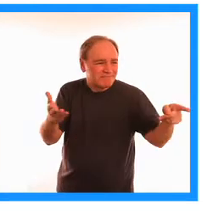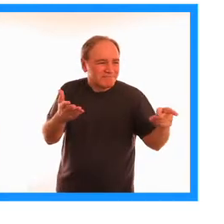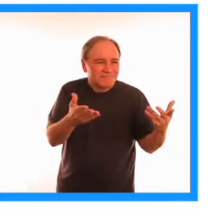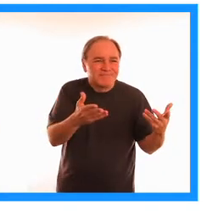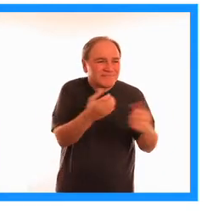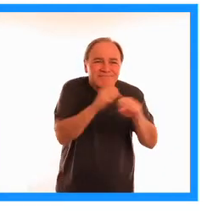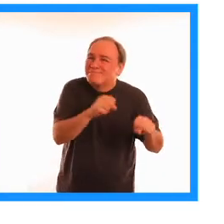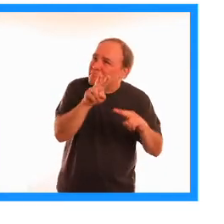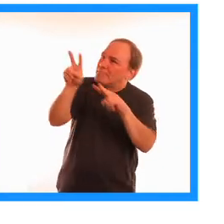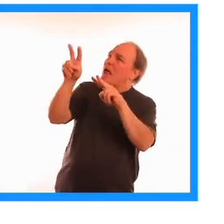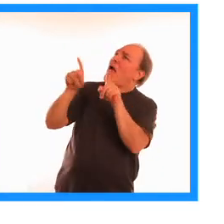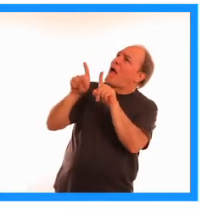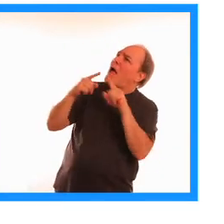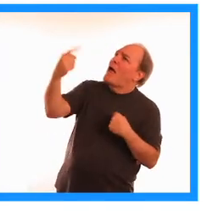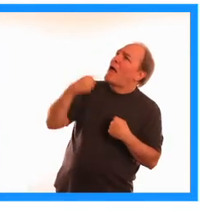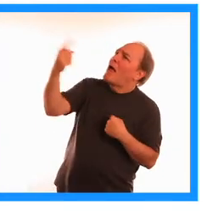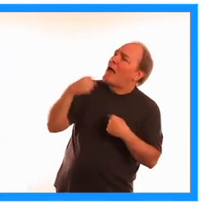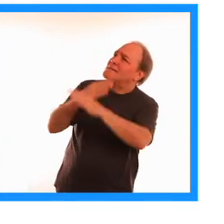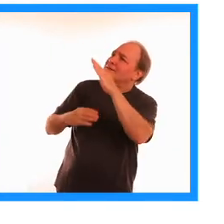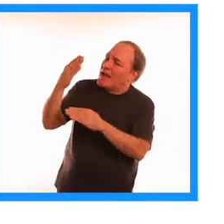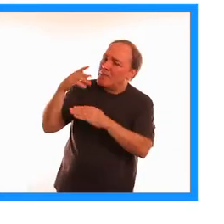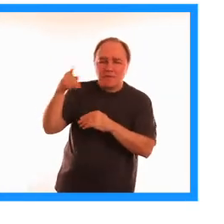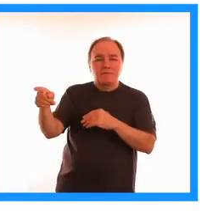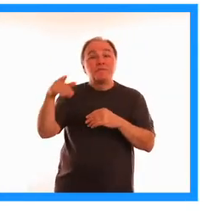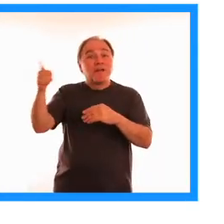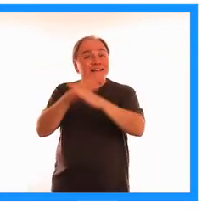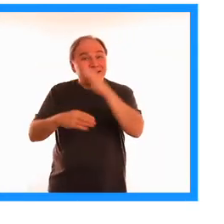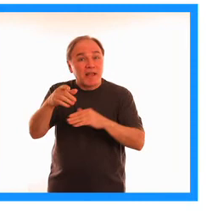in Kenya, Roma settlements in Serbia, and in Cambodia.